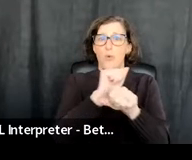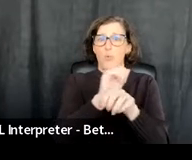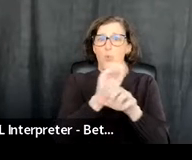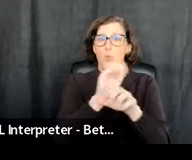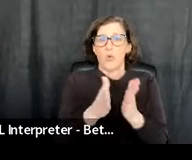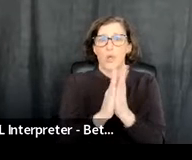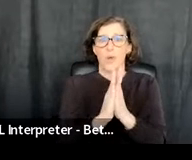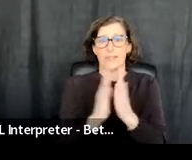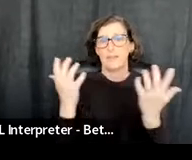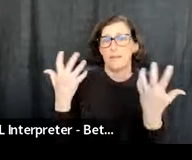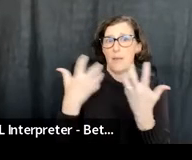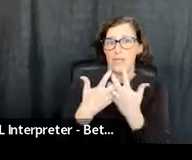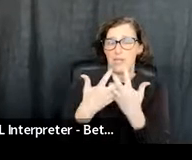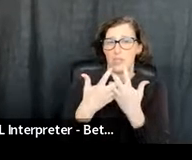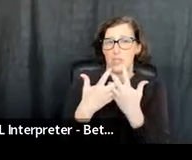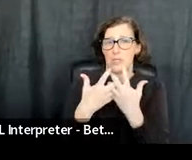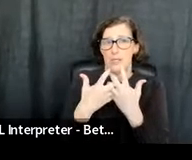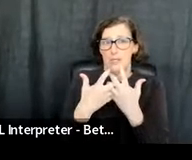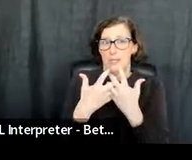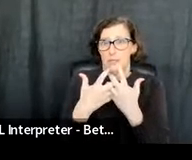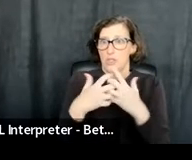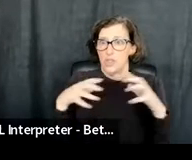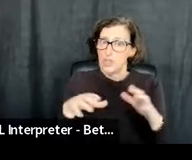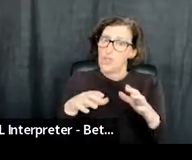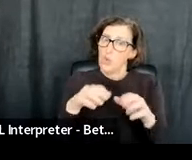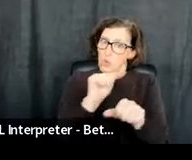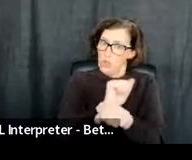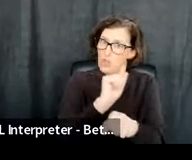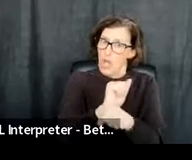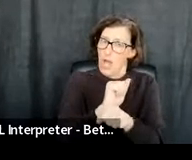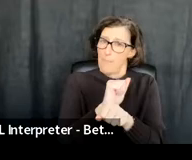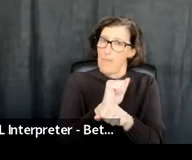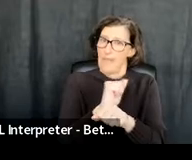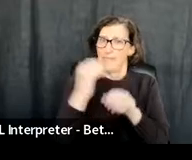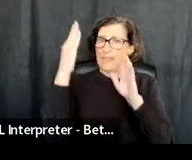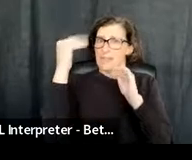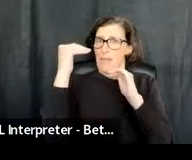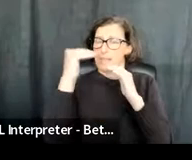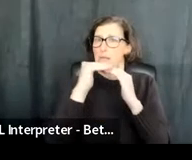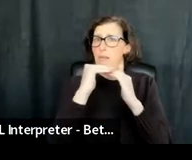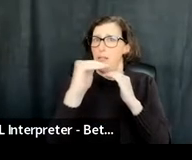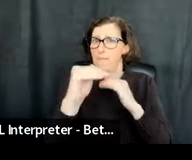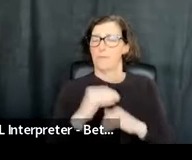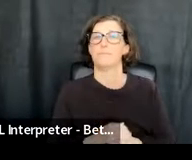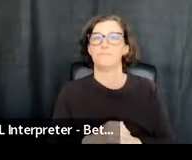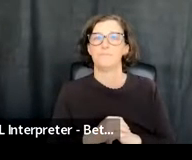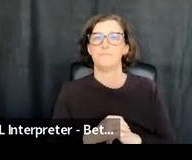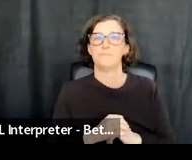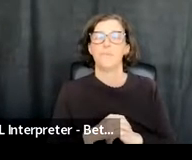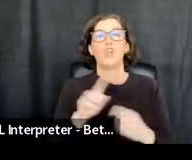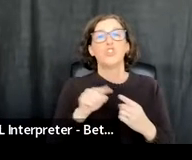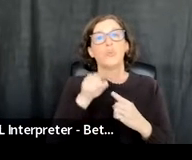to perform the essential functions of their job at the level expected. So when do you do an